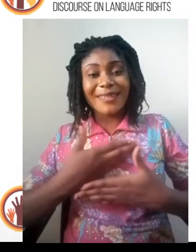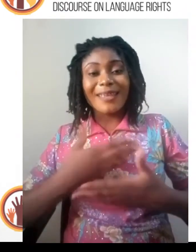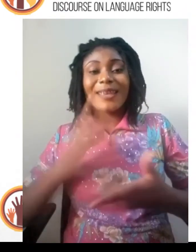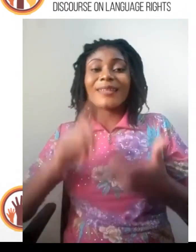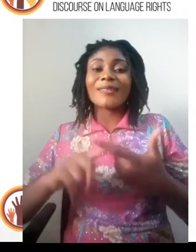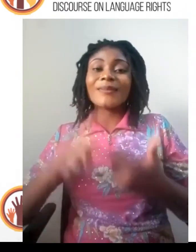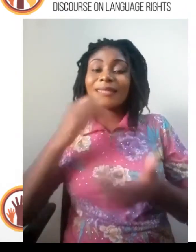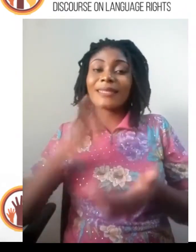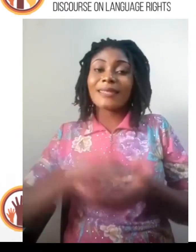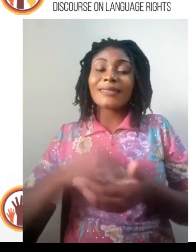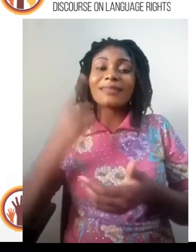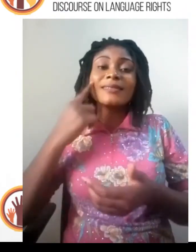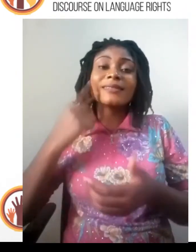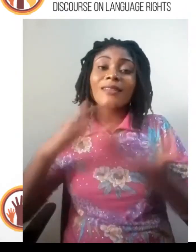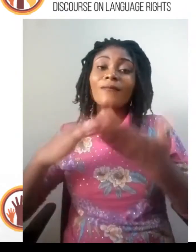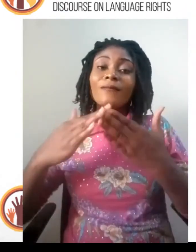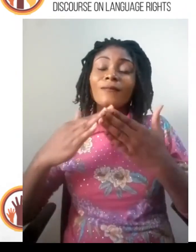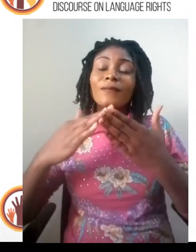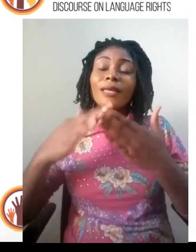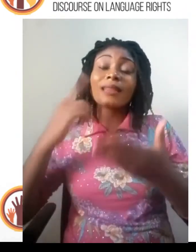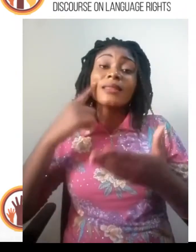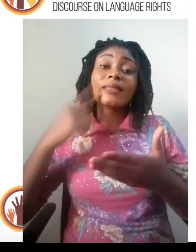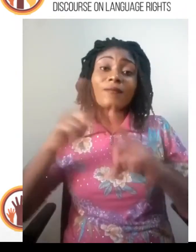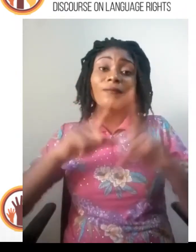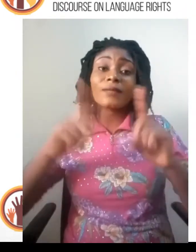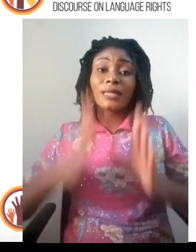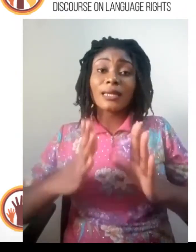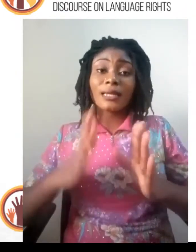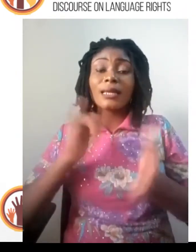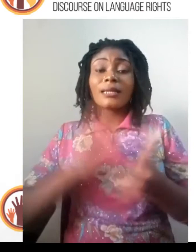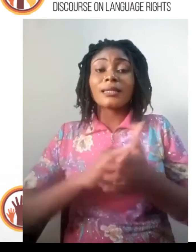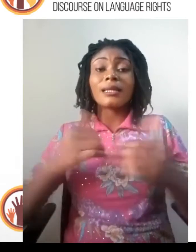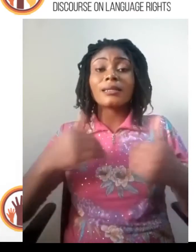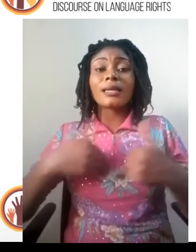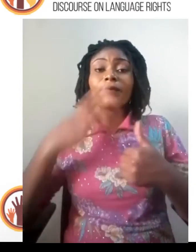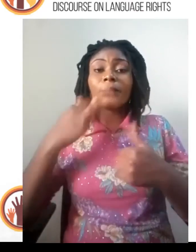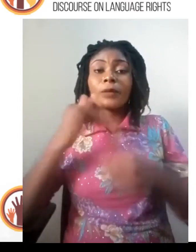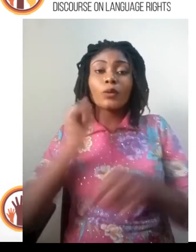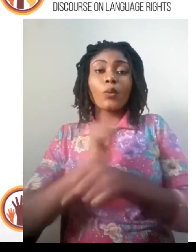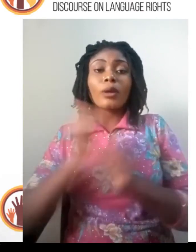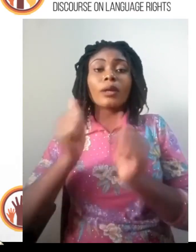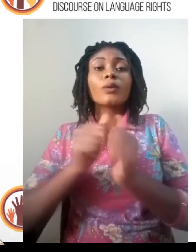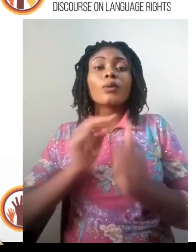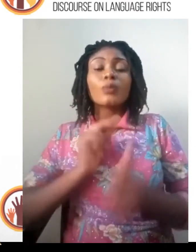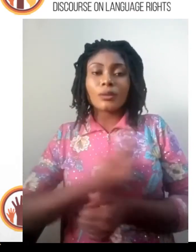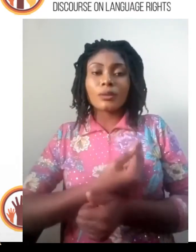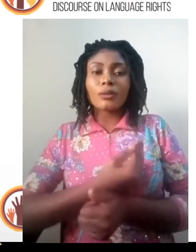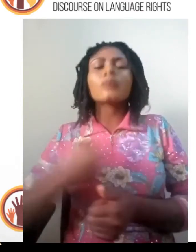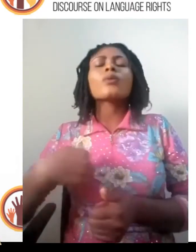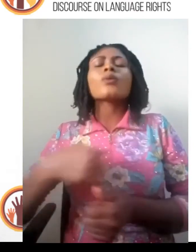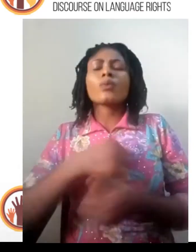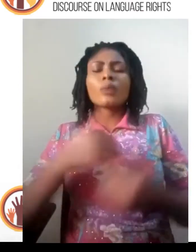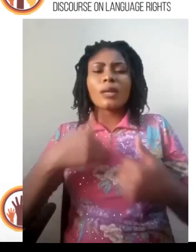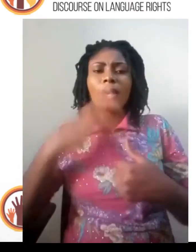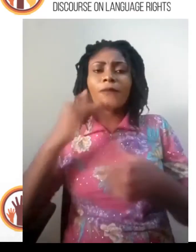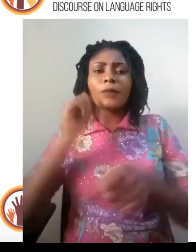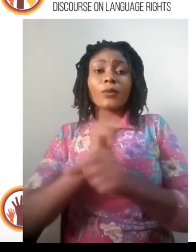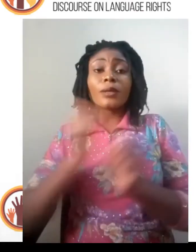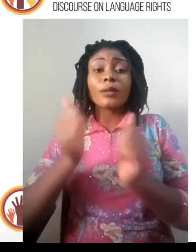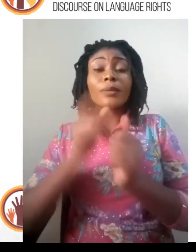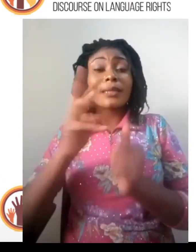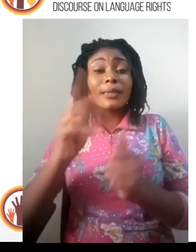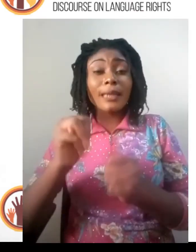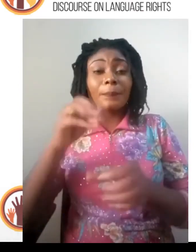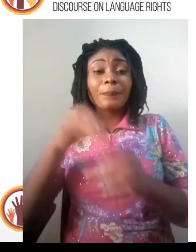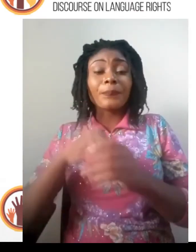us, we have been working with them in a way that is suggesting